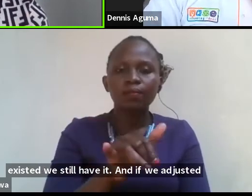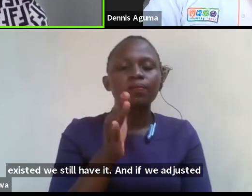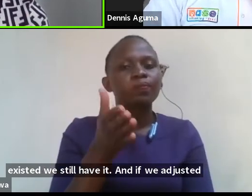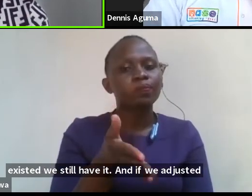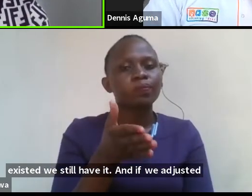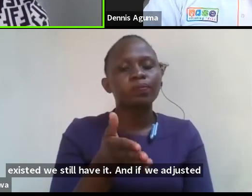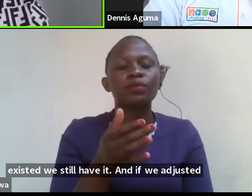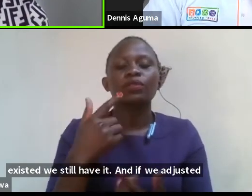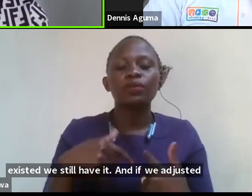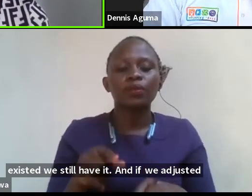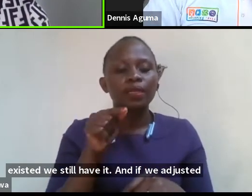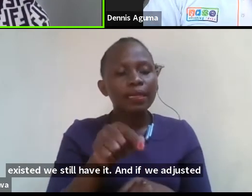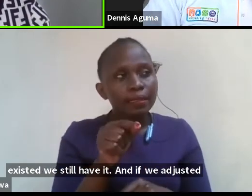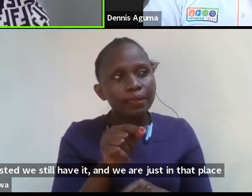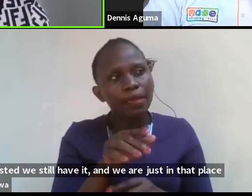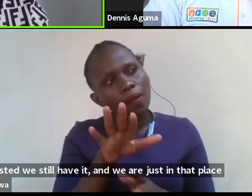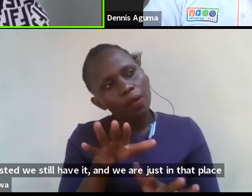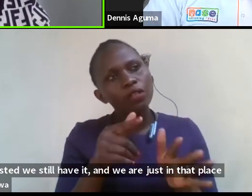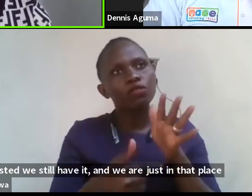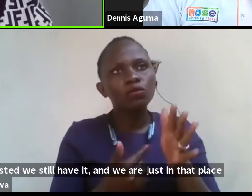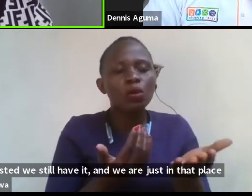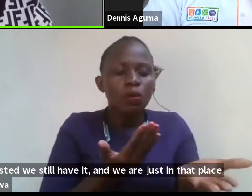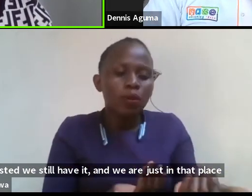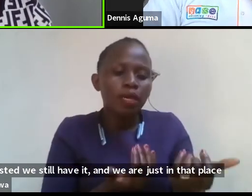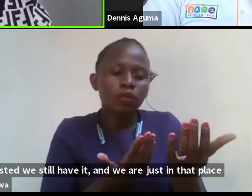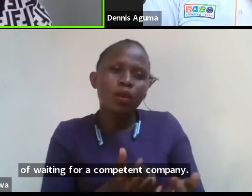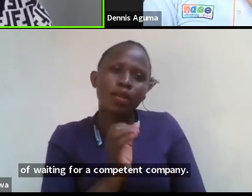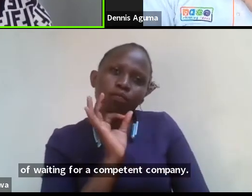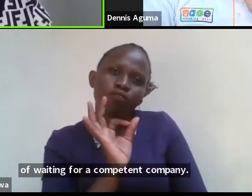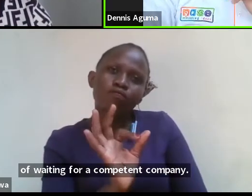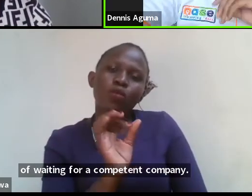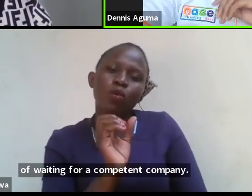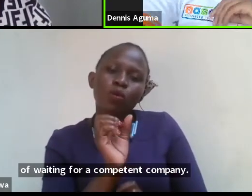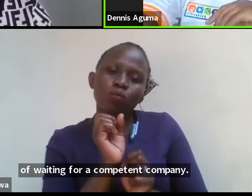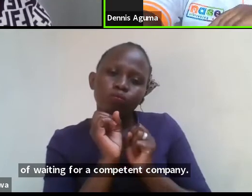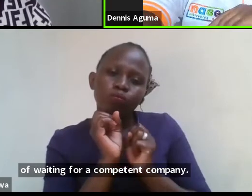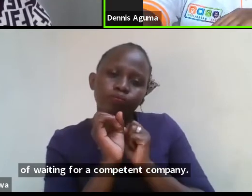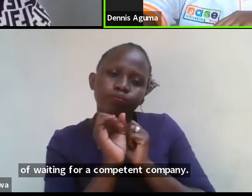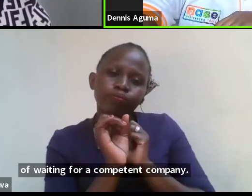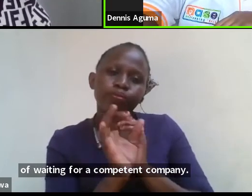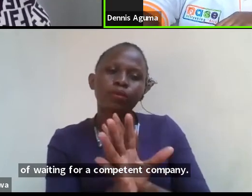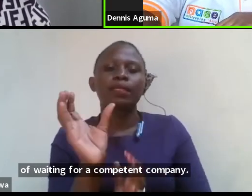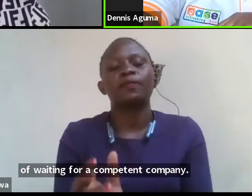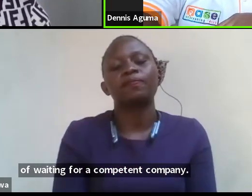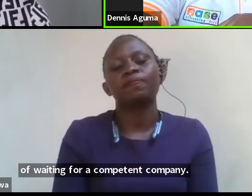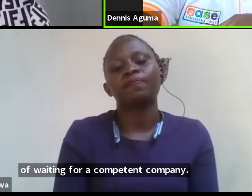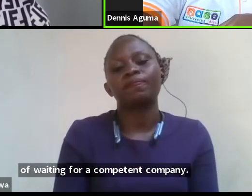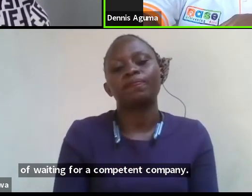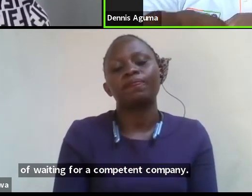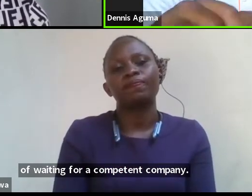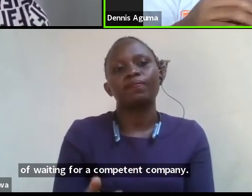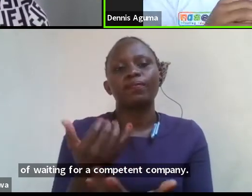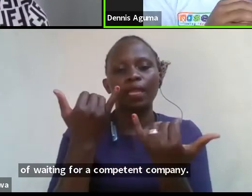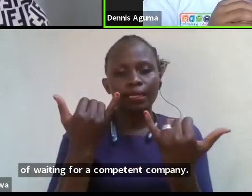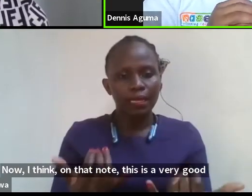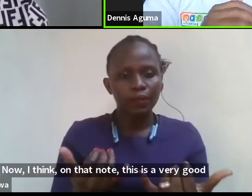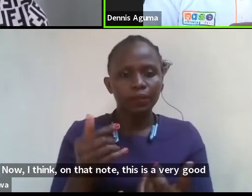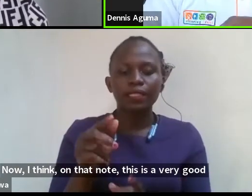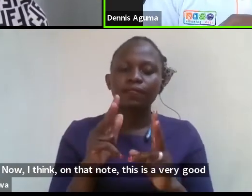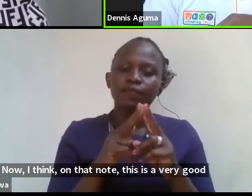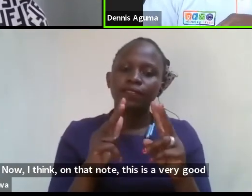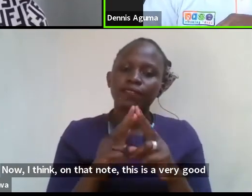of waiting for a competent company. Now, I think on that note, this is a very good note